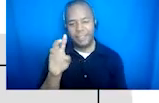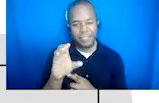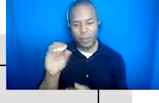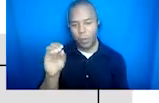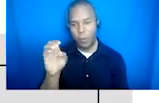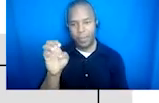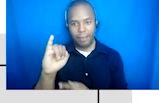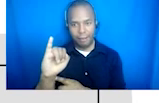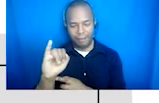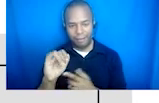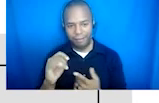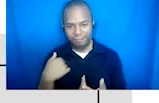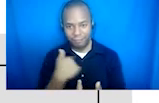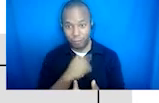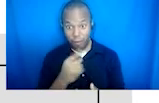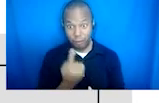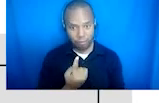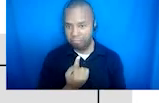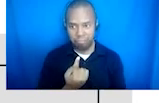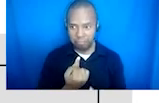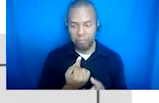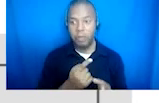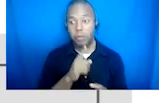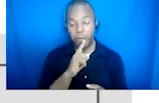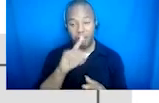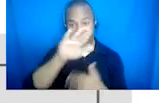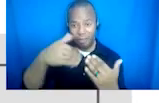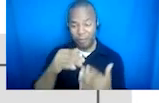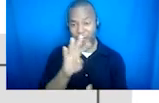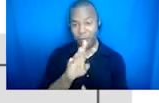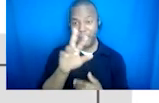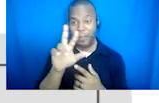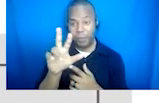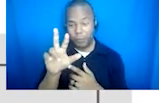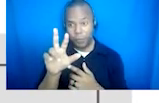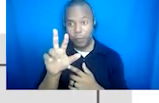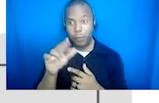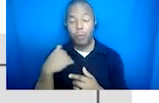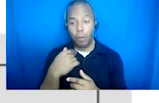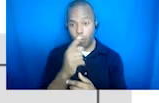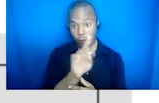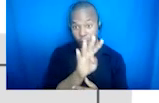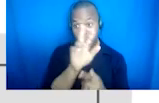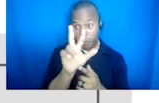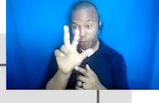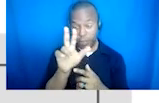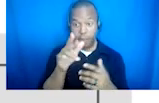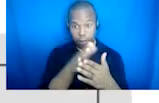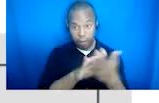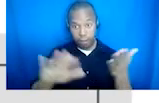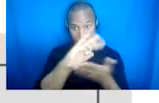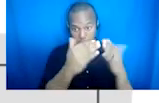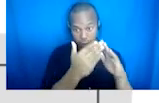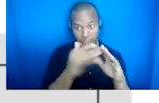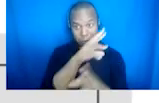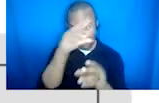We are one of 43 community colleges out of 115 that are open in the